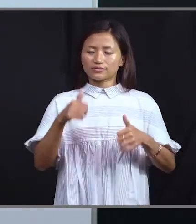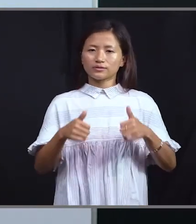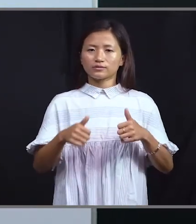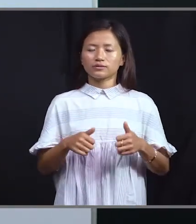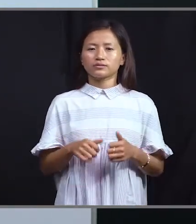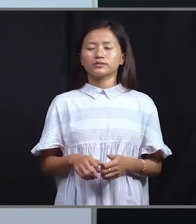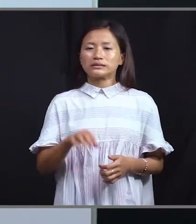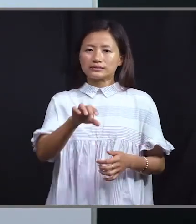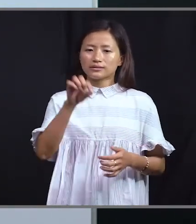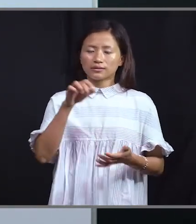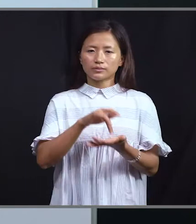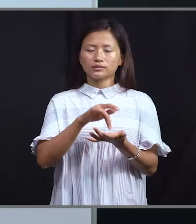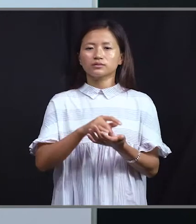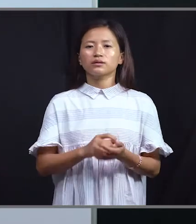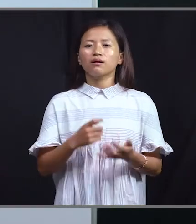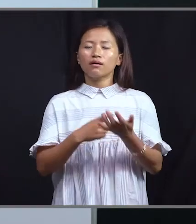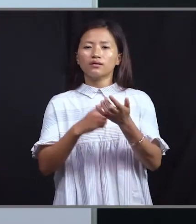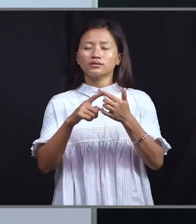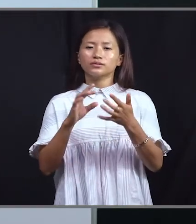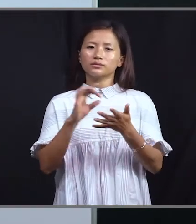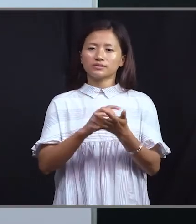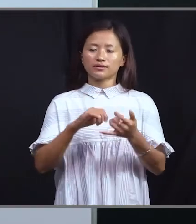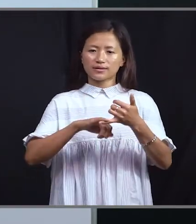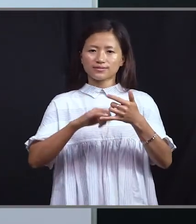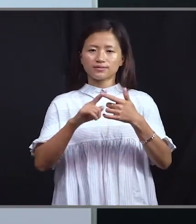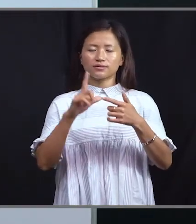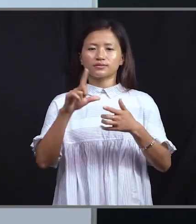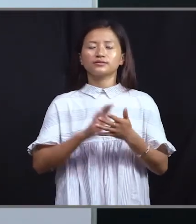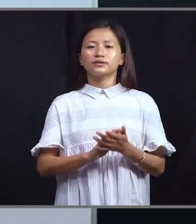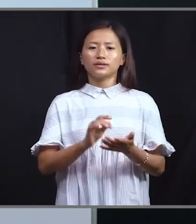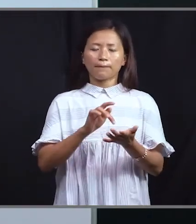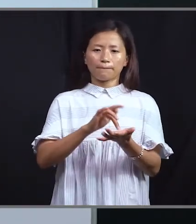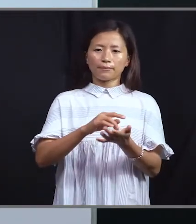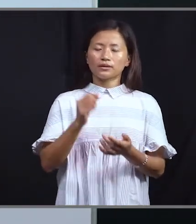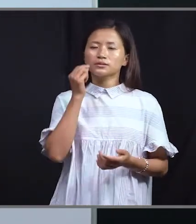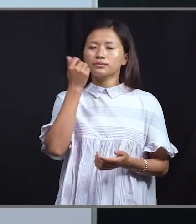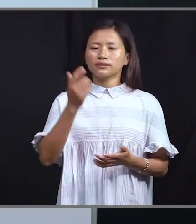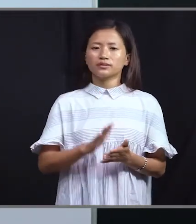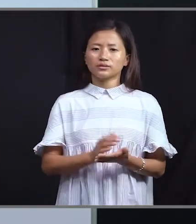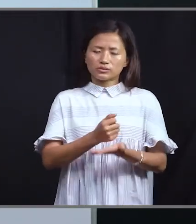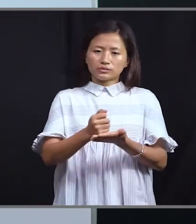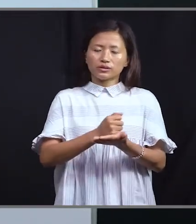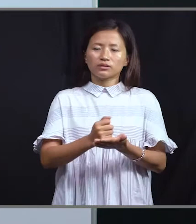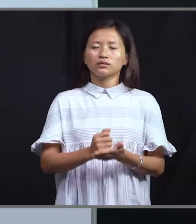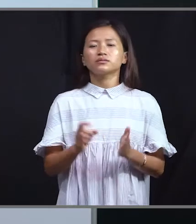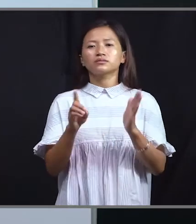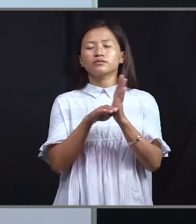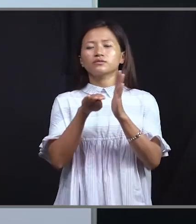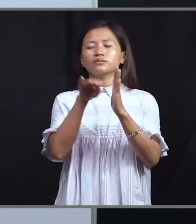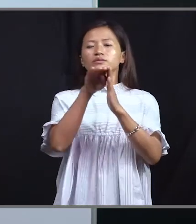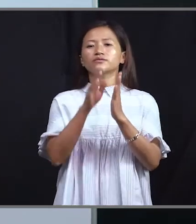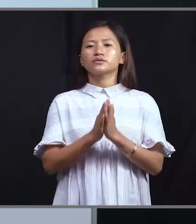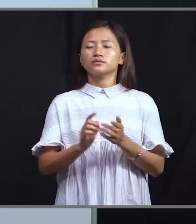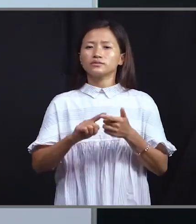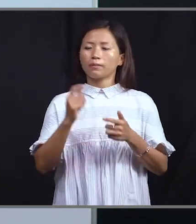okay? Recruitment, isn't that? Recruitment, selection, placement, training, or, development of the employees. So all